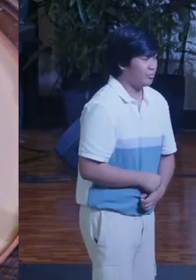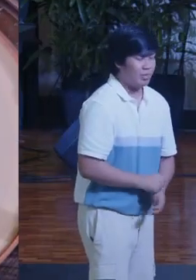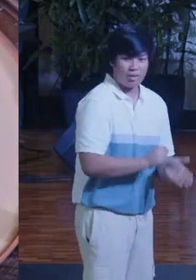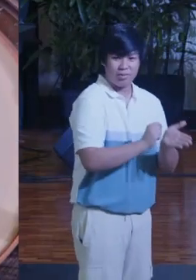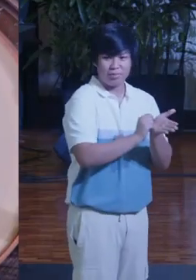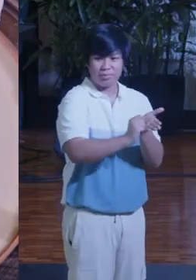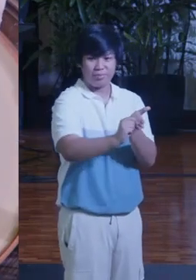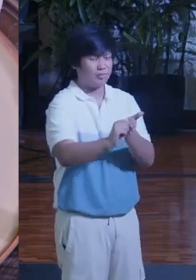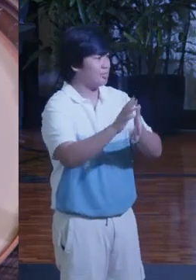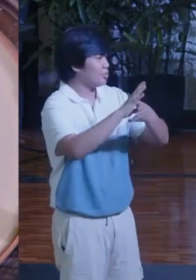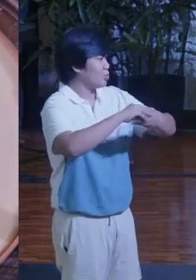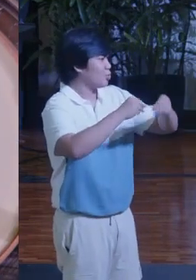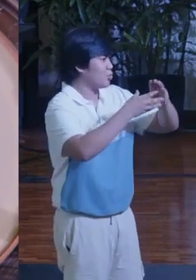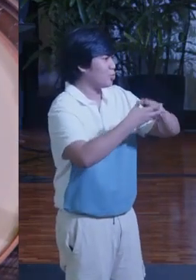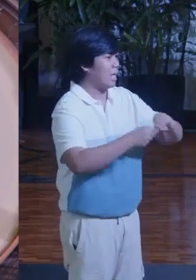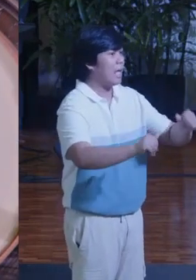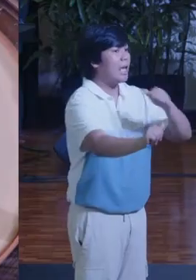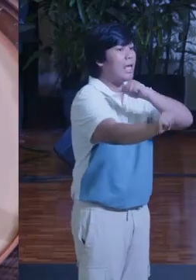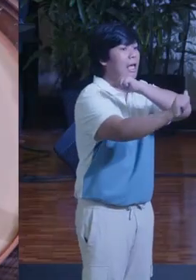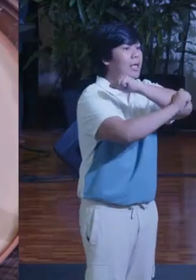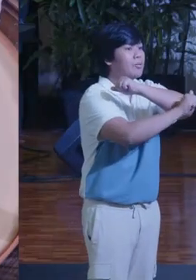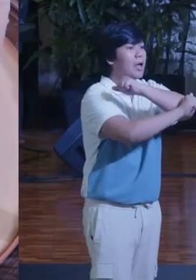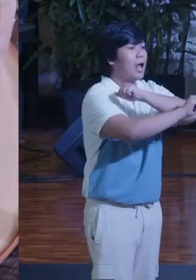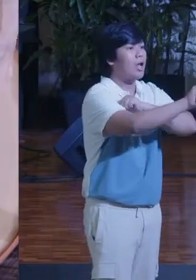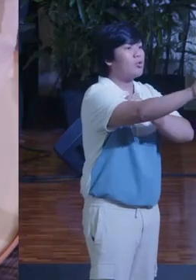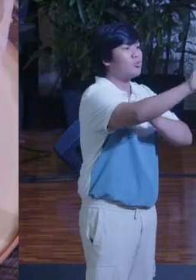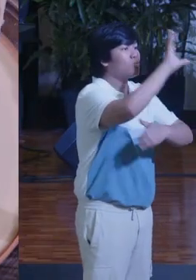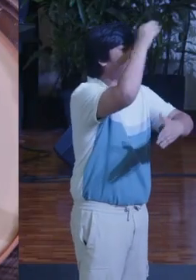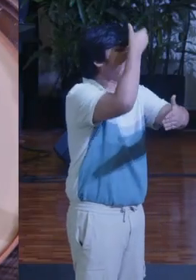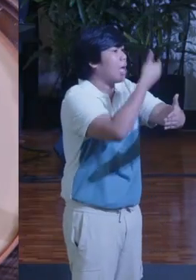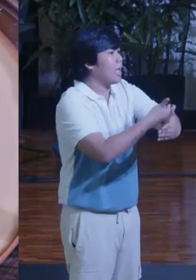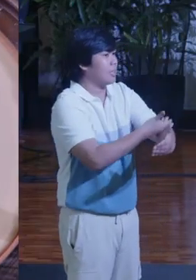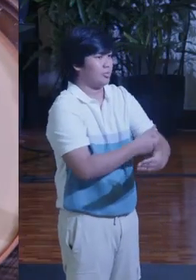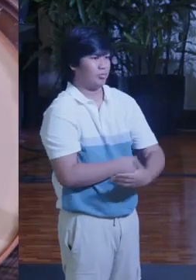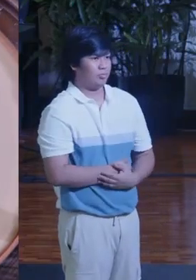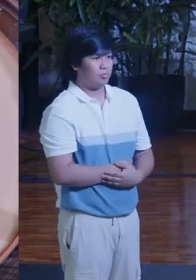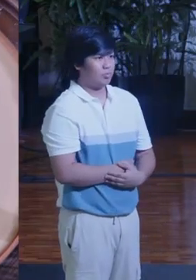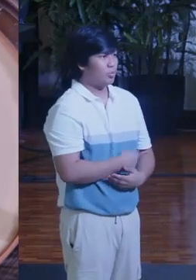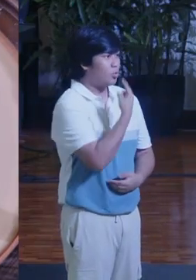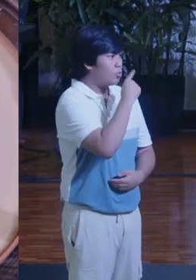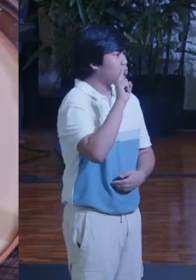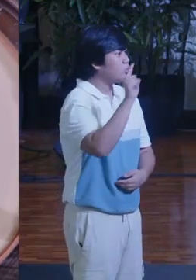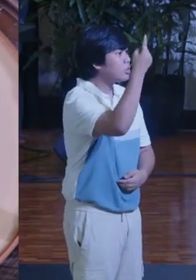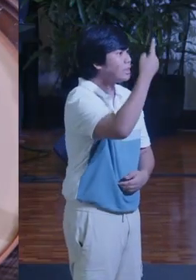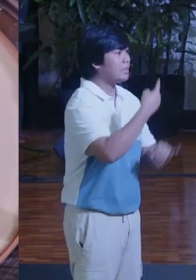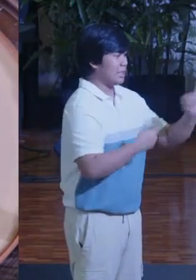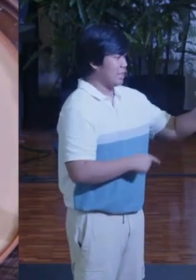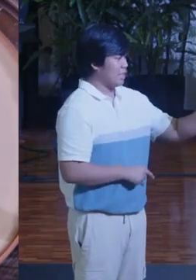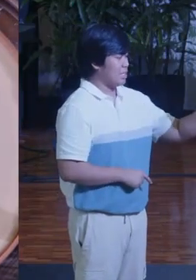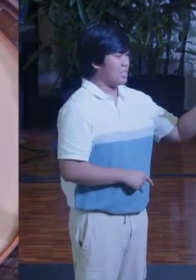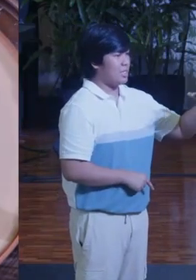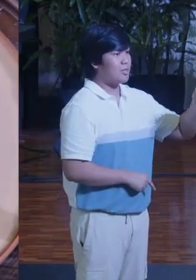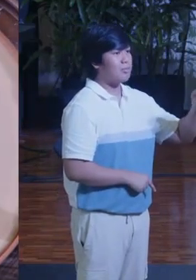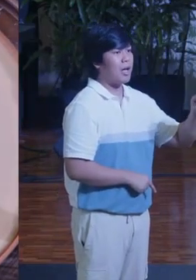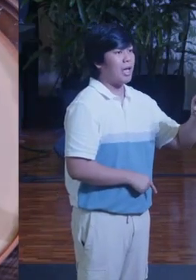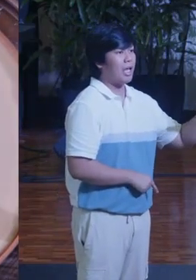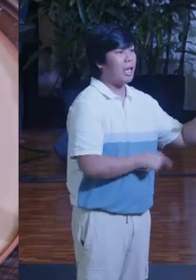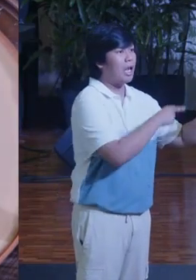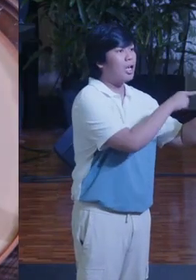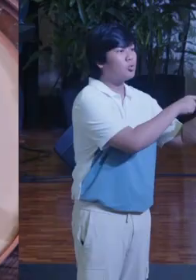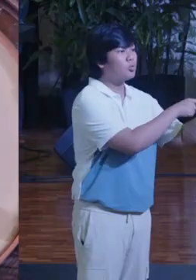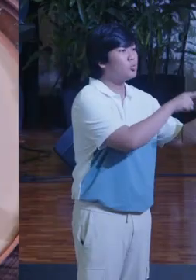written that Abraham had 2 sons, one by a slave